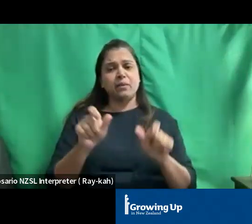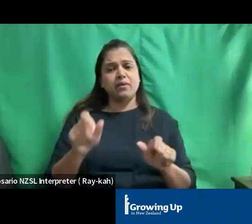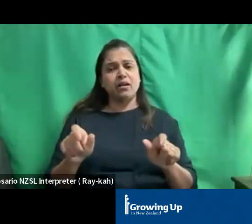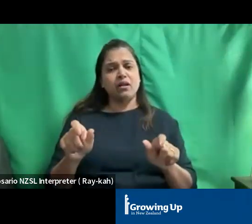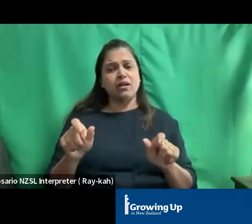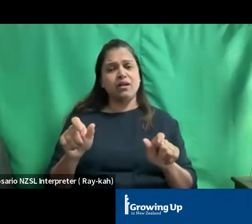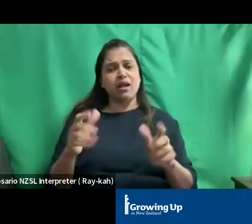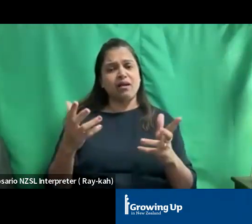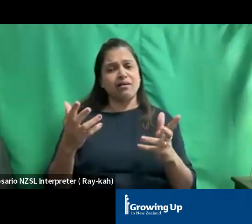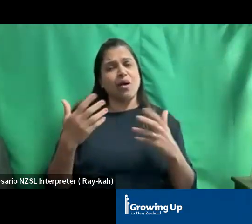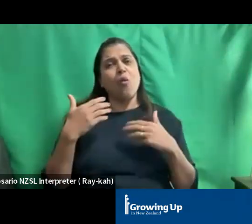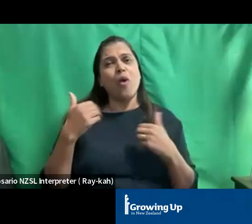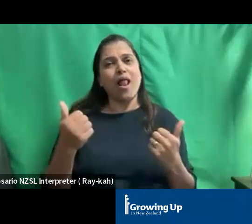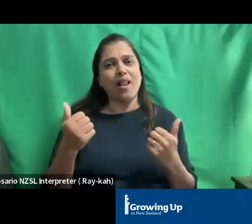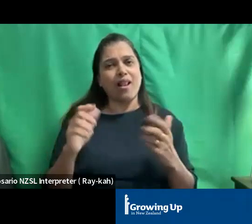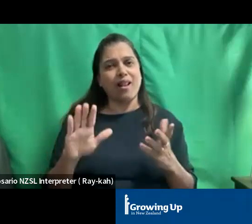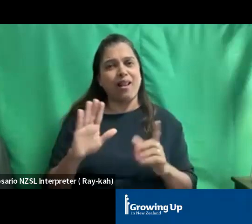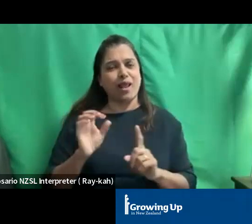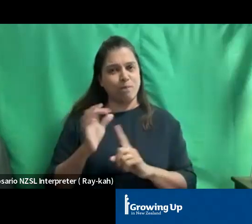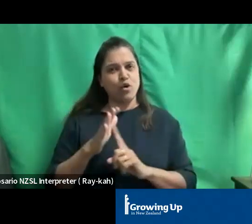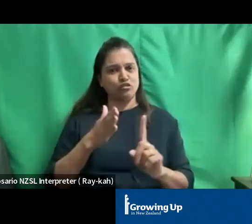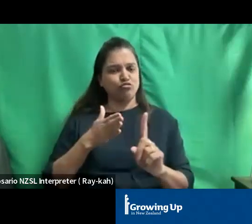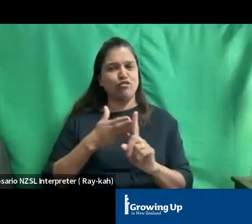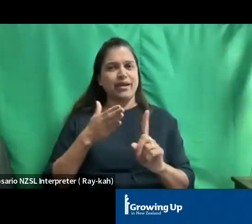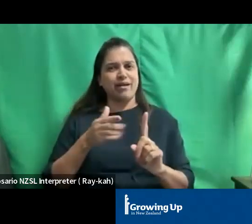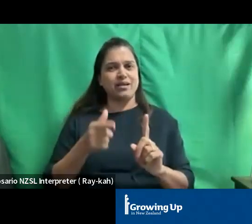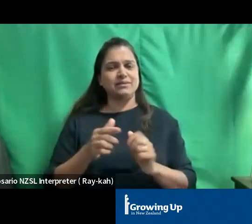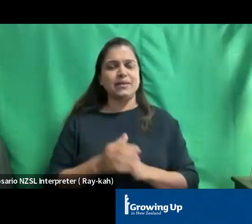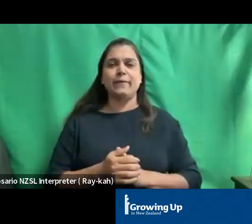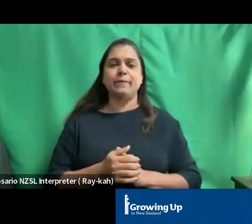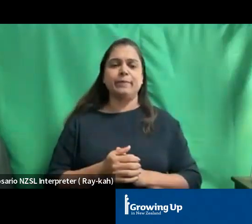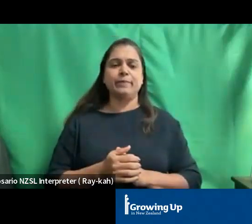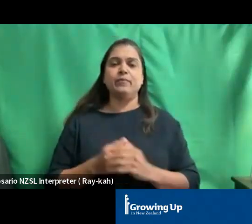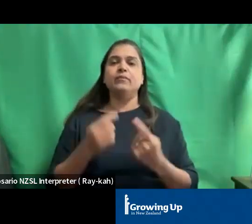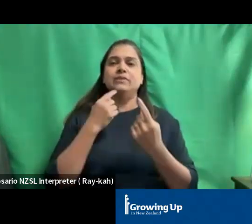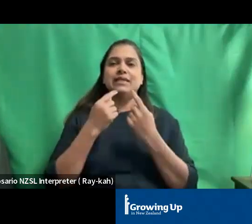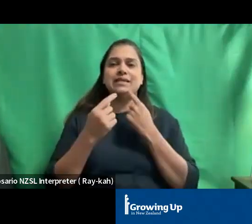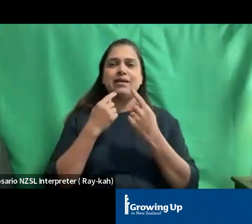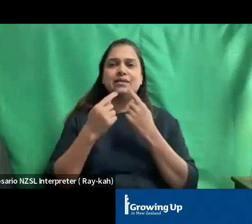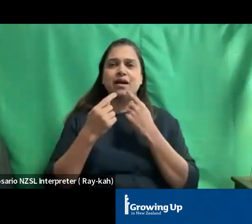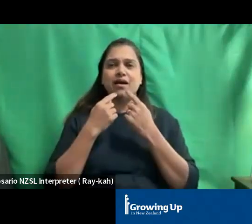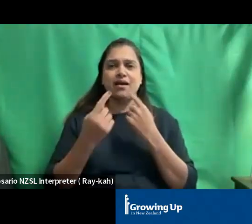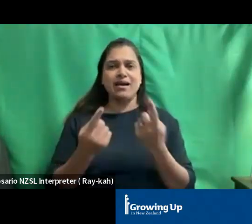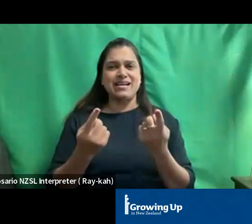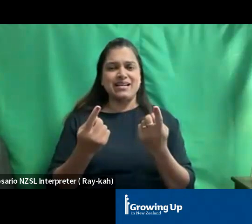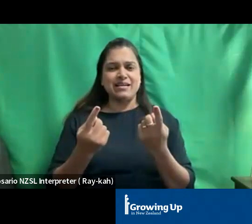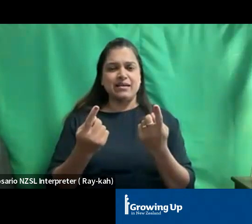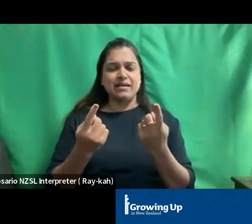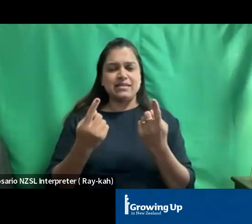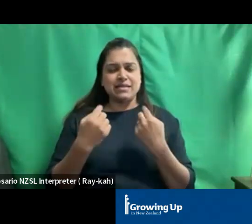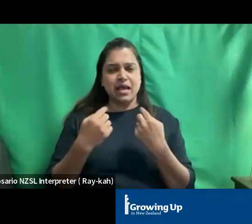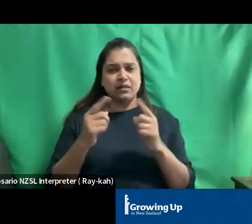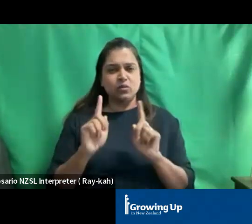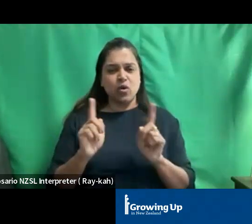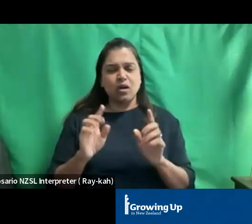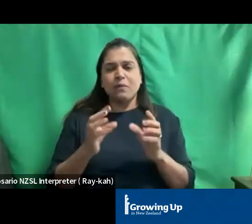recognize. And I think what this data tells us, or what these data tell us, is that there are perhaps groups